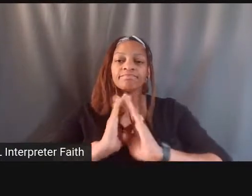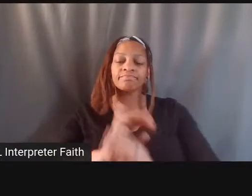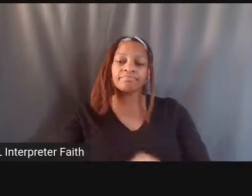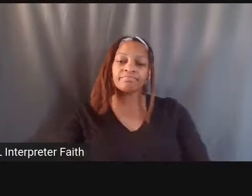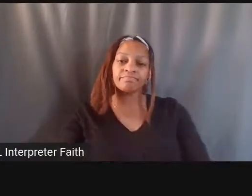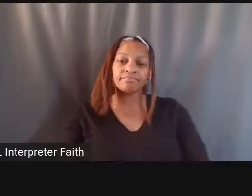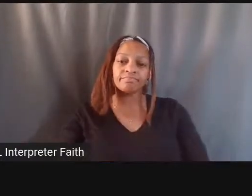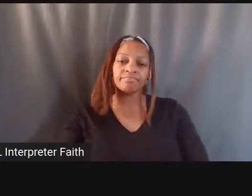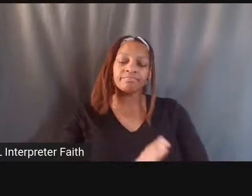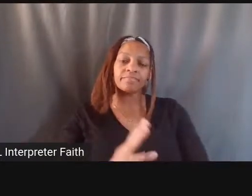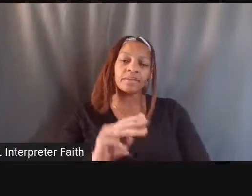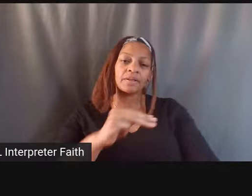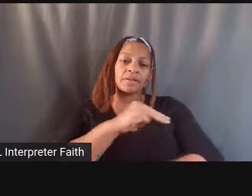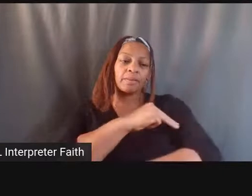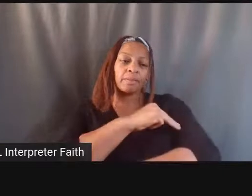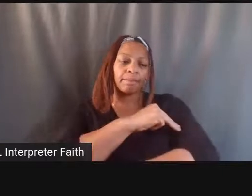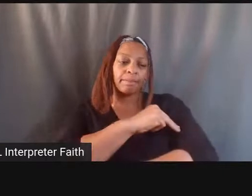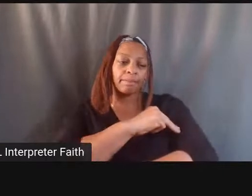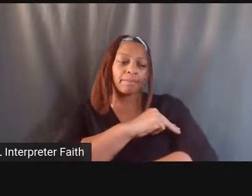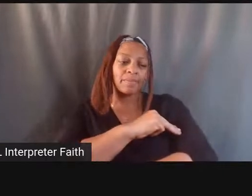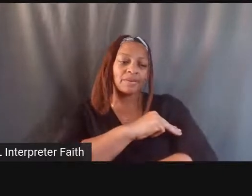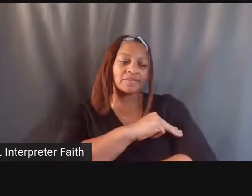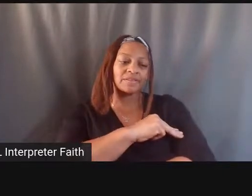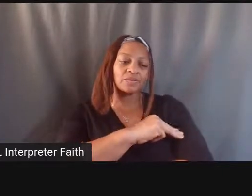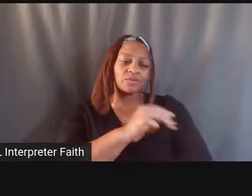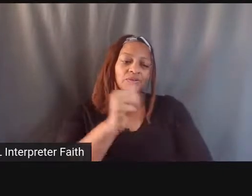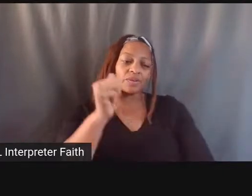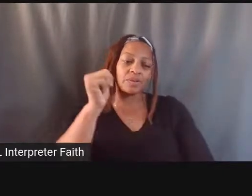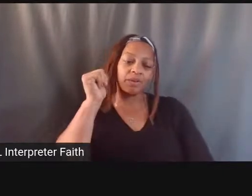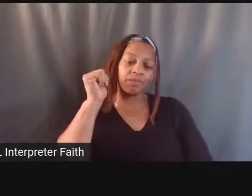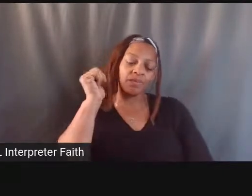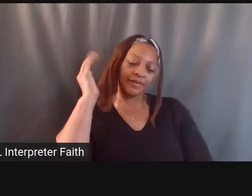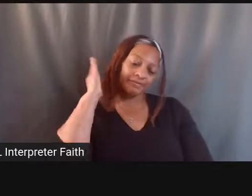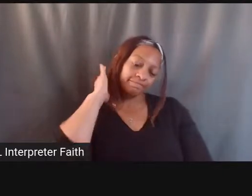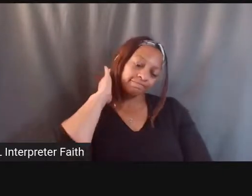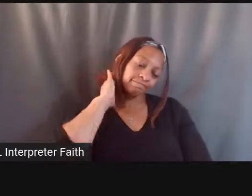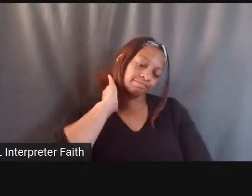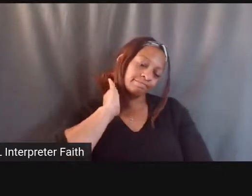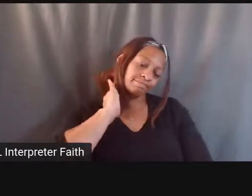The muscles along the back and the sides.